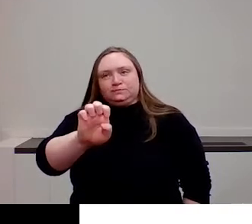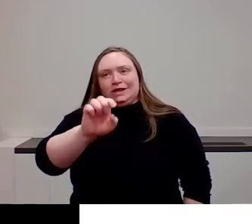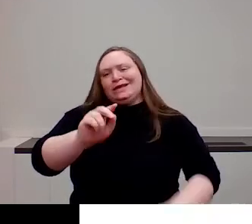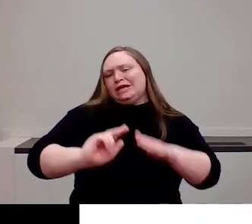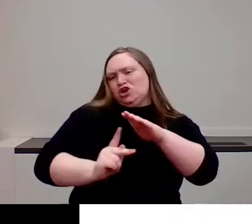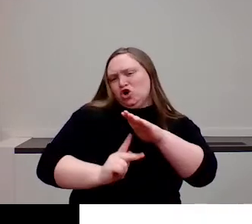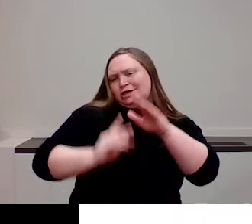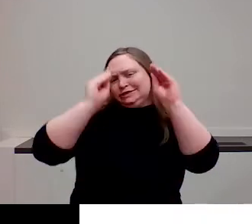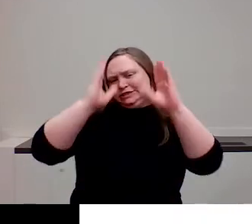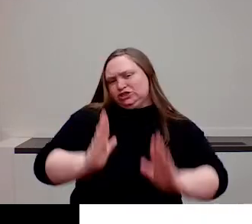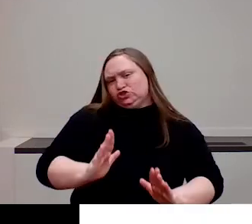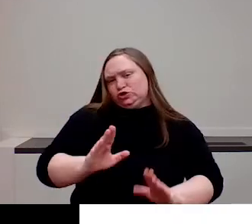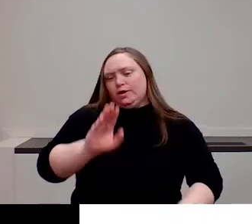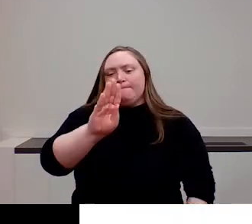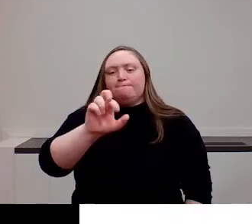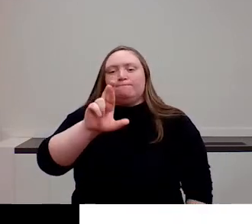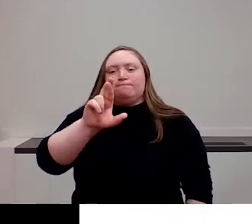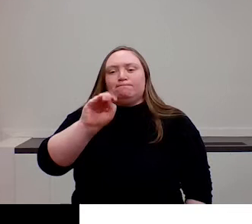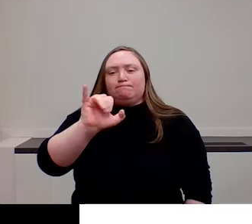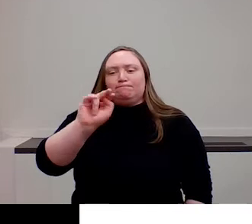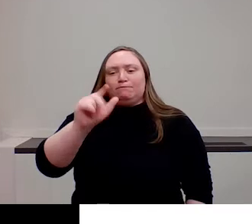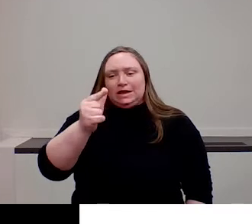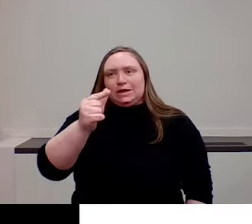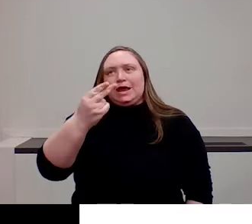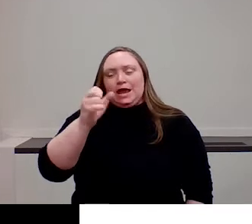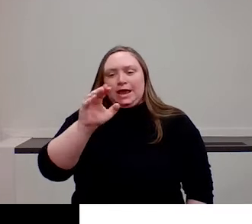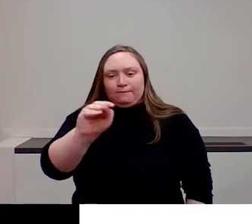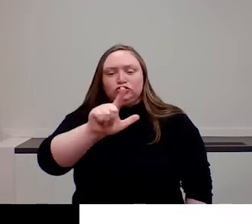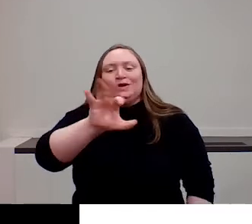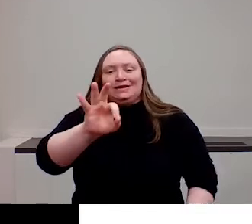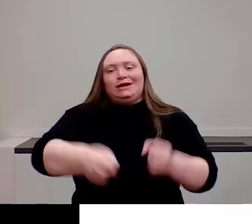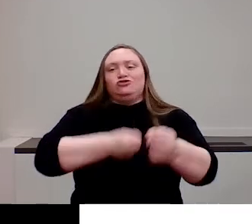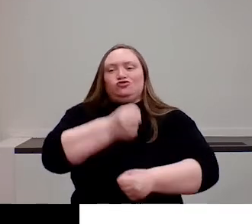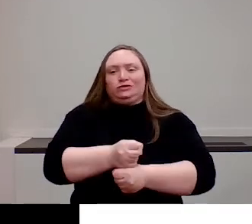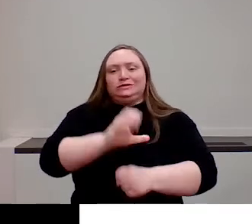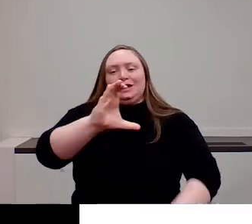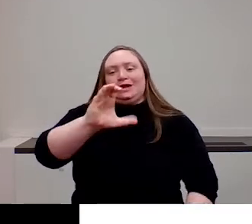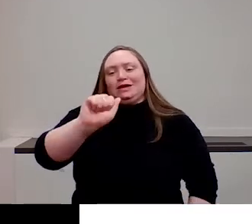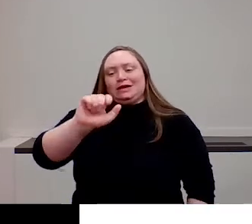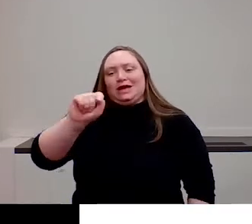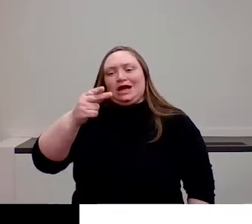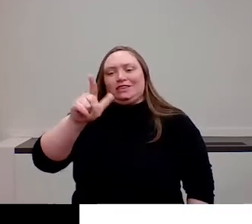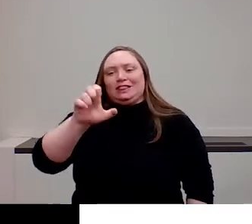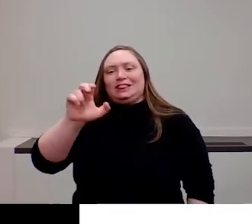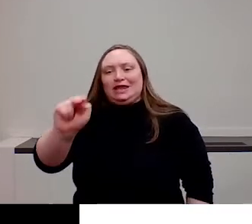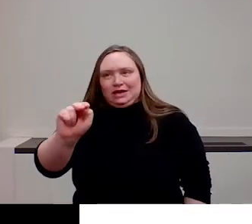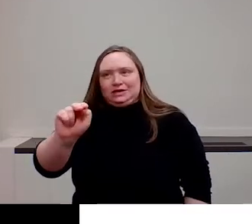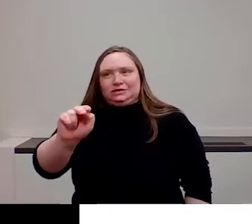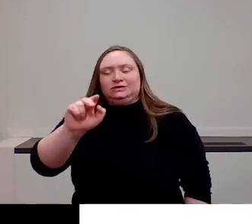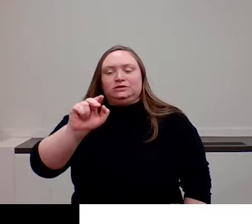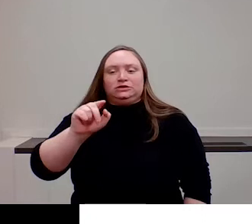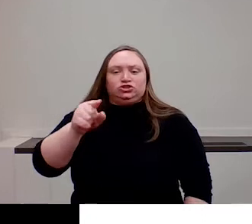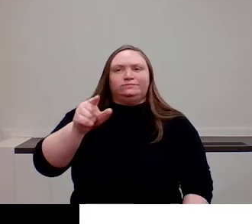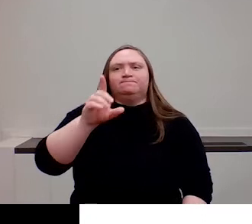she's a kindergarten teacher at Birmingham with 29 years. Kathleen Klunk, CCSE teacher